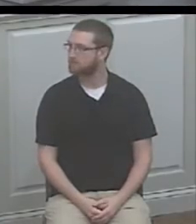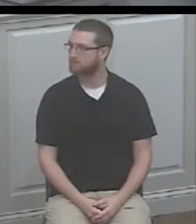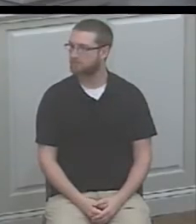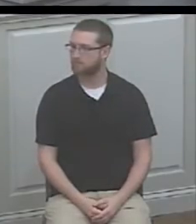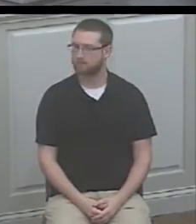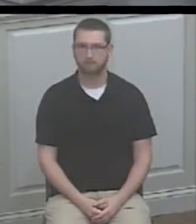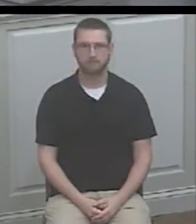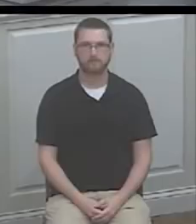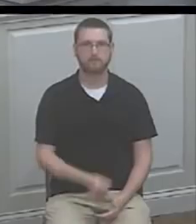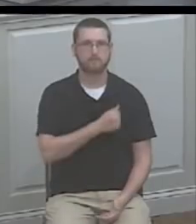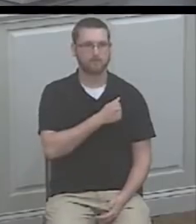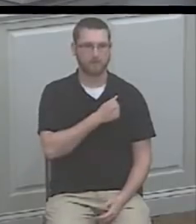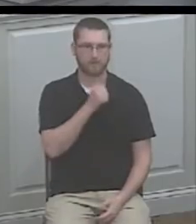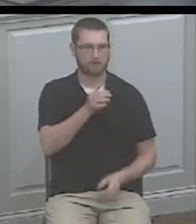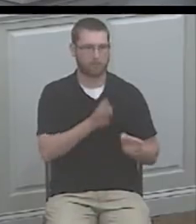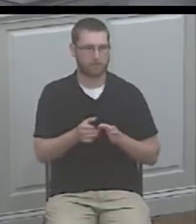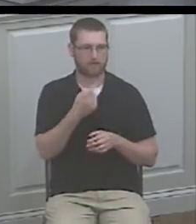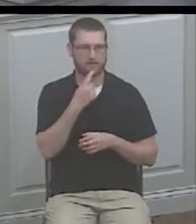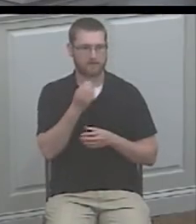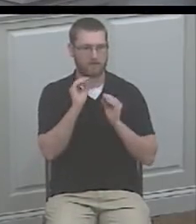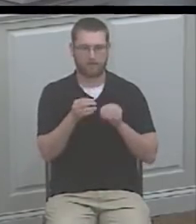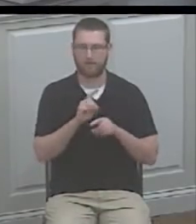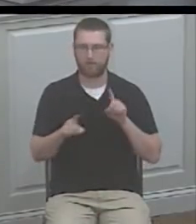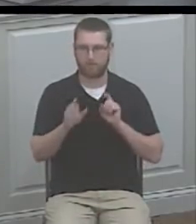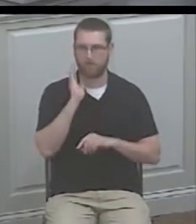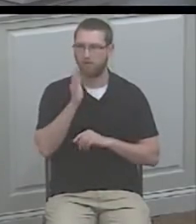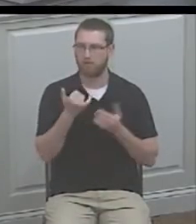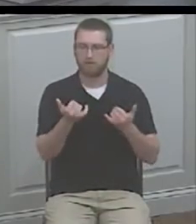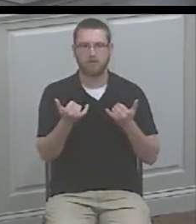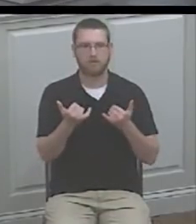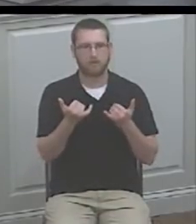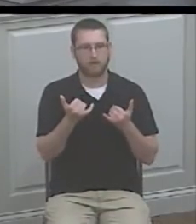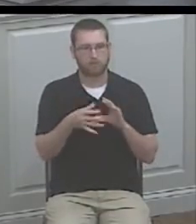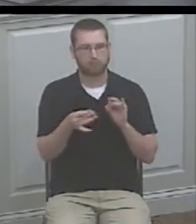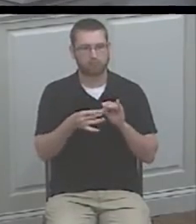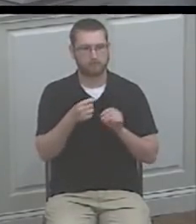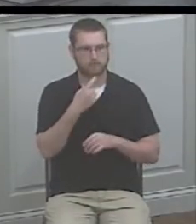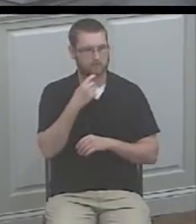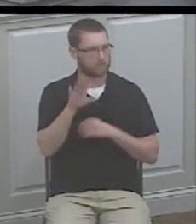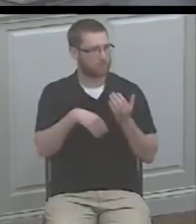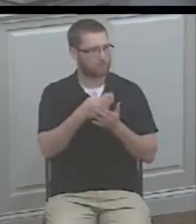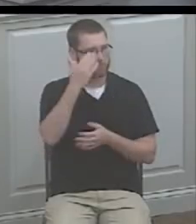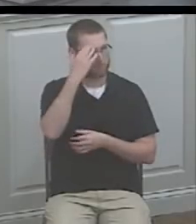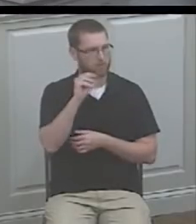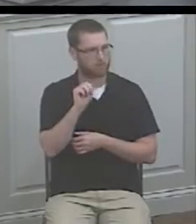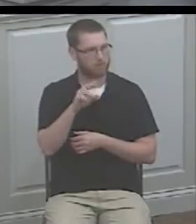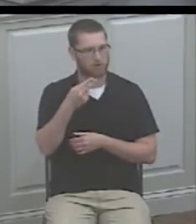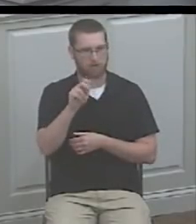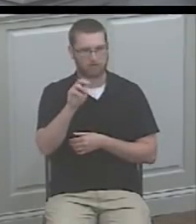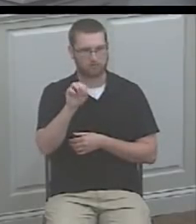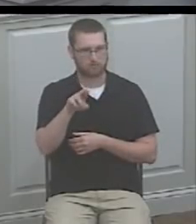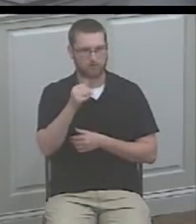Well, I wasn't prepared to say anything either, but I'm going to. I blame it all on Mr. Hunter and everybody else who came to the